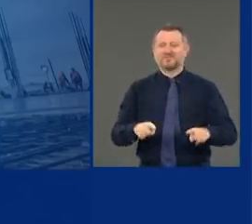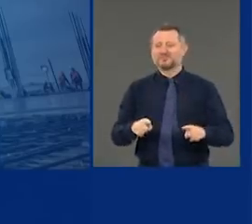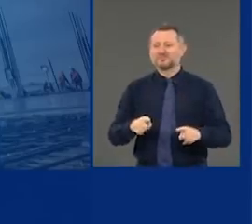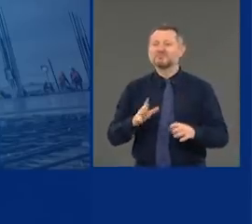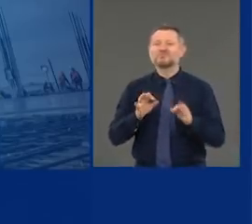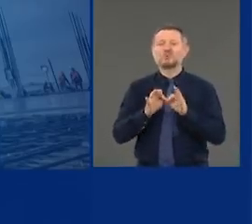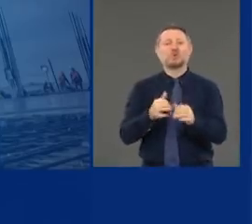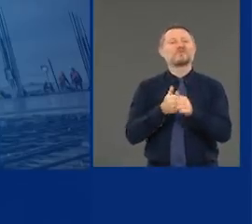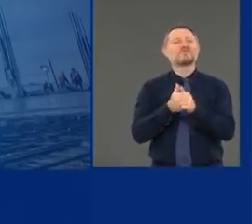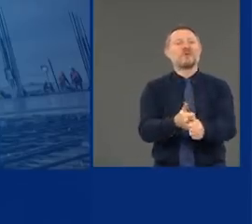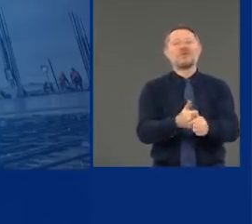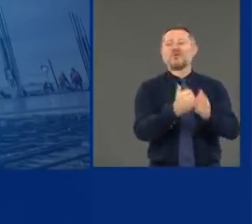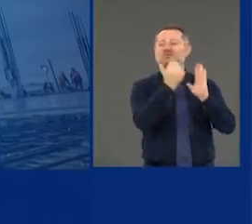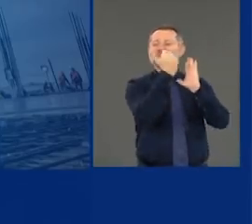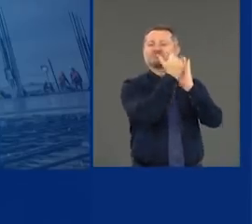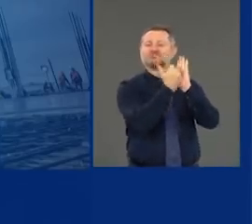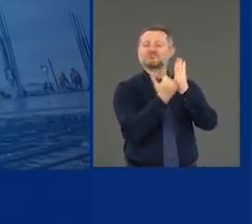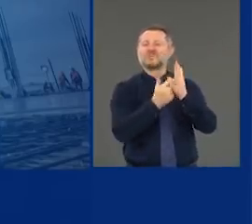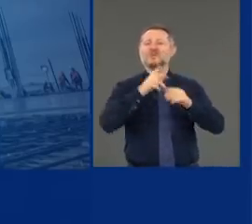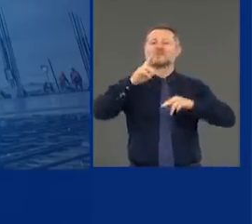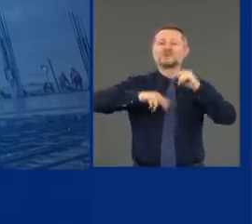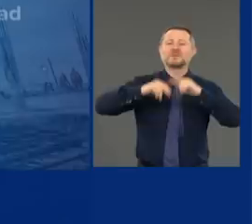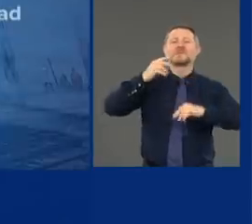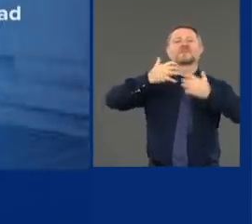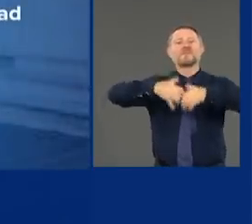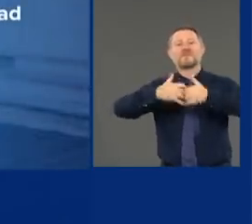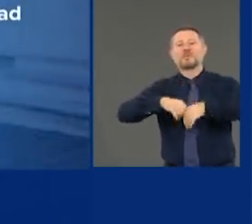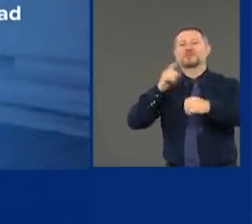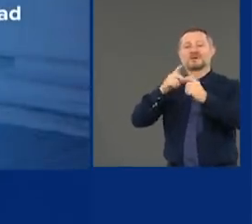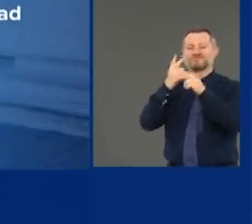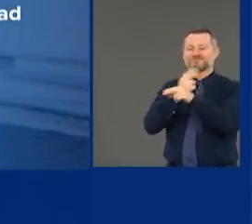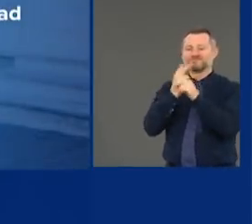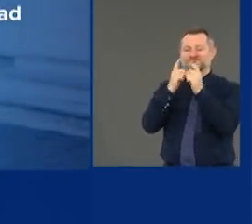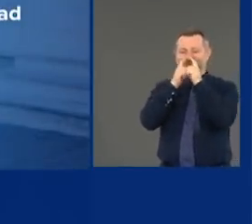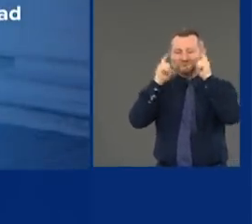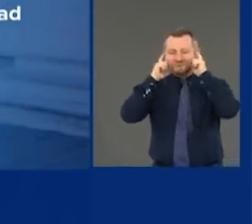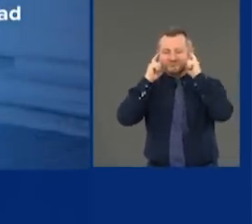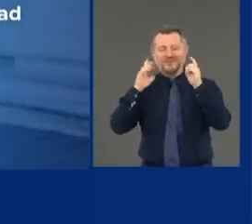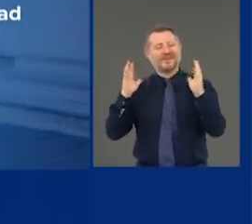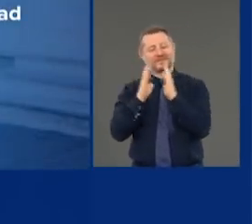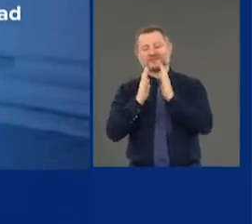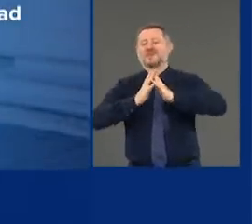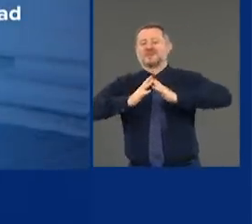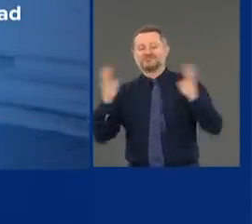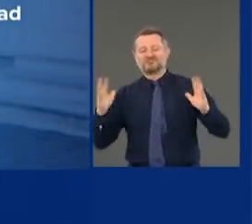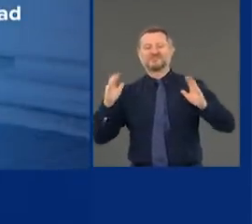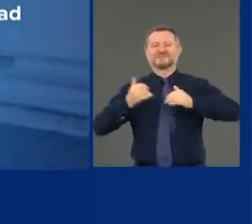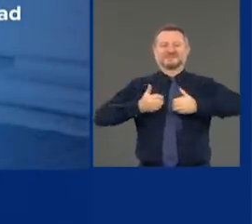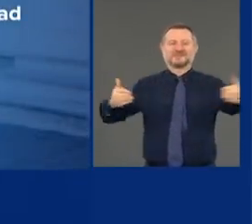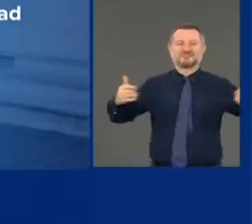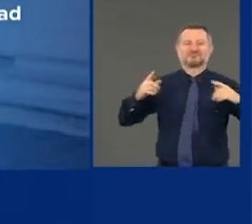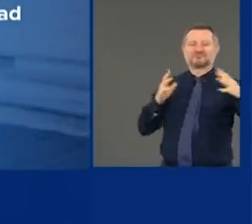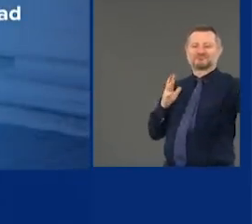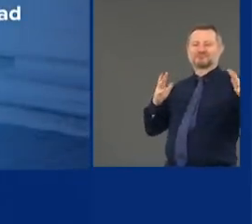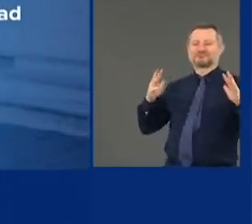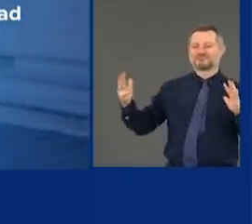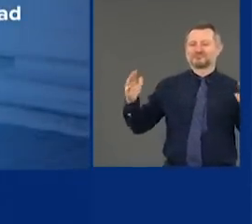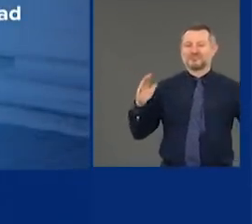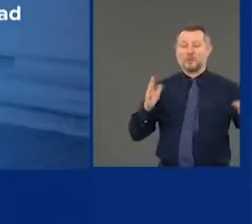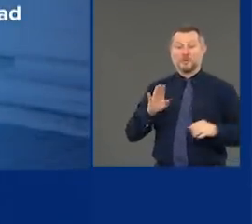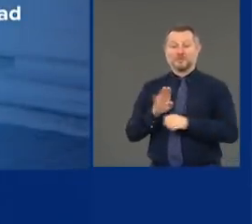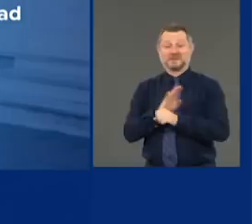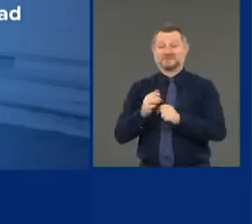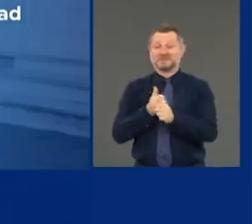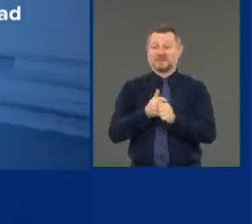and manufacturing, wear masks, no congregate meetings. In terms of businesses, curbside